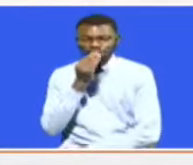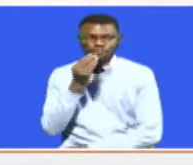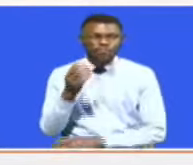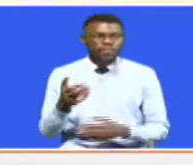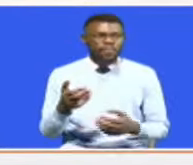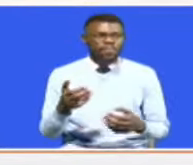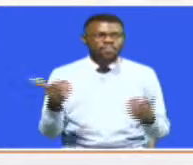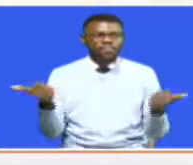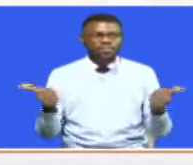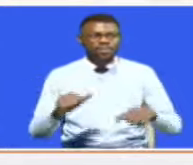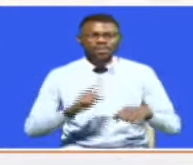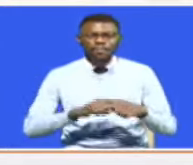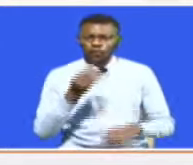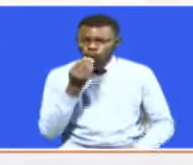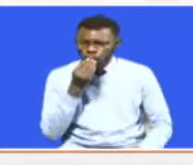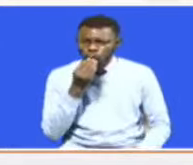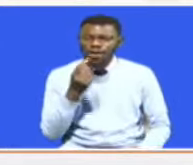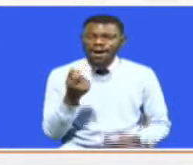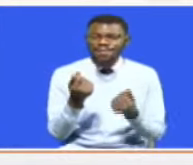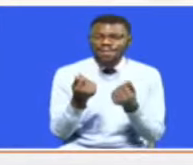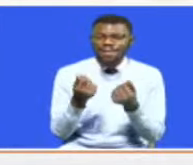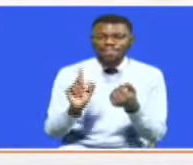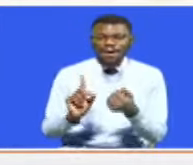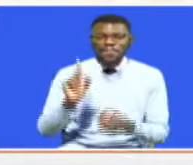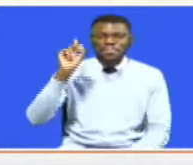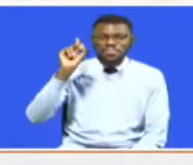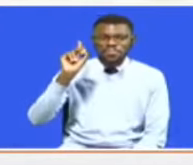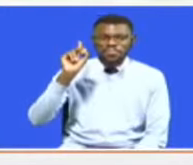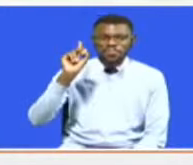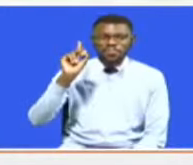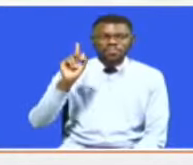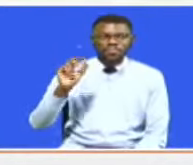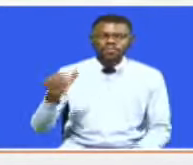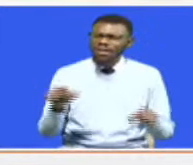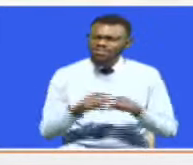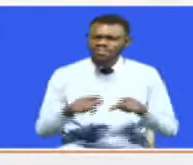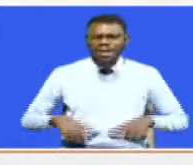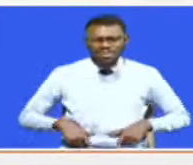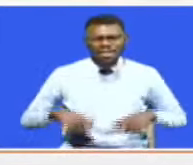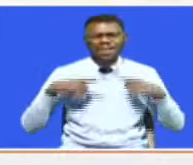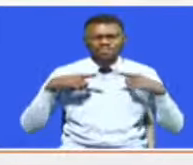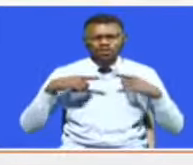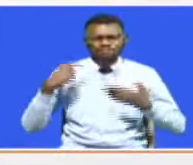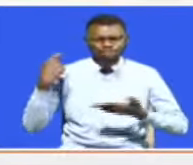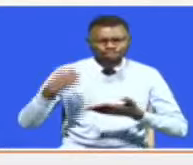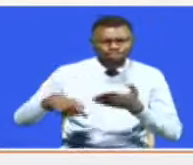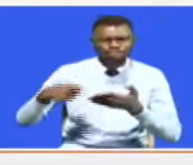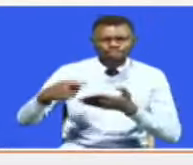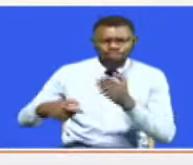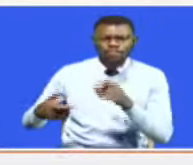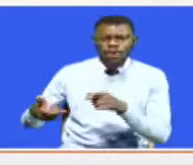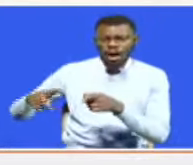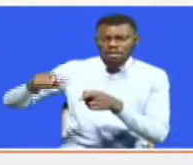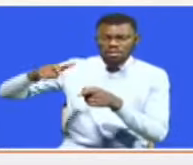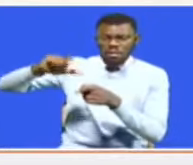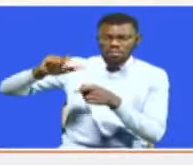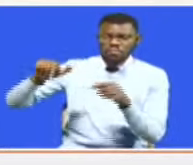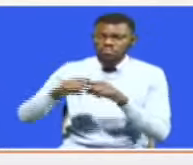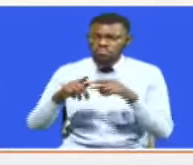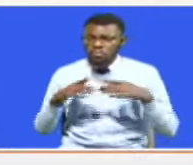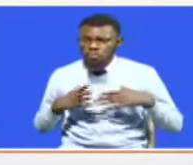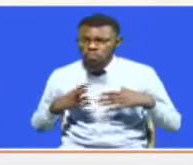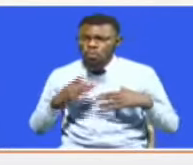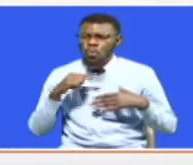anytime food prices go up, then cost of living increases, and the low-income